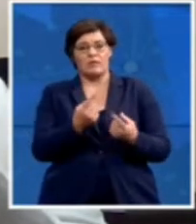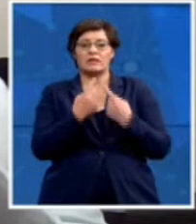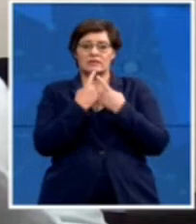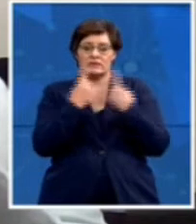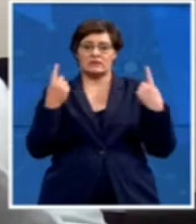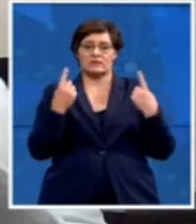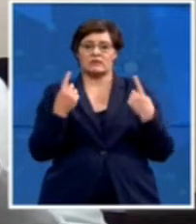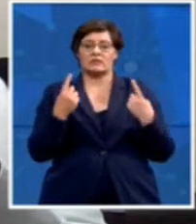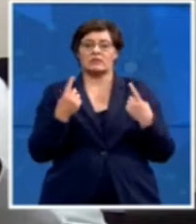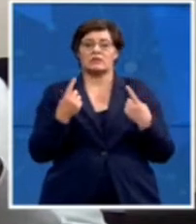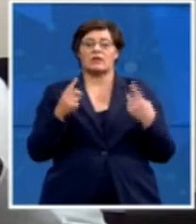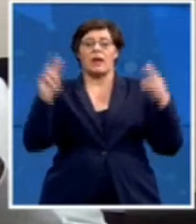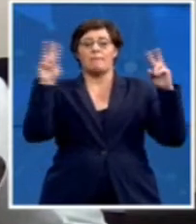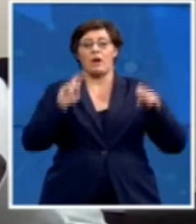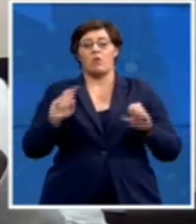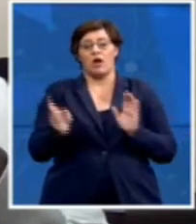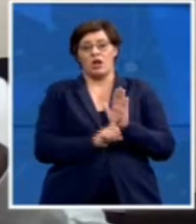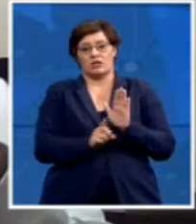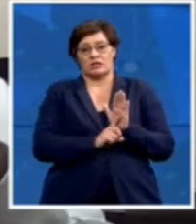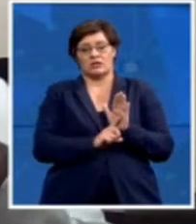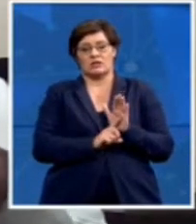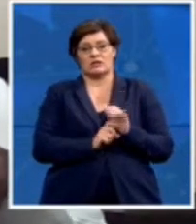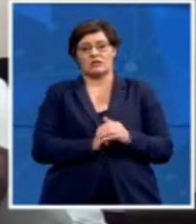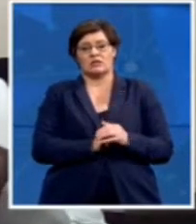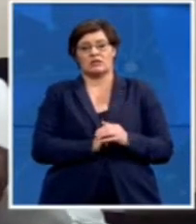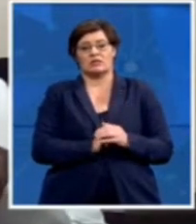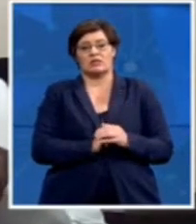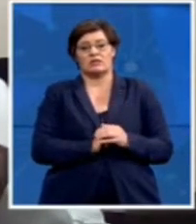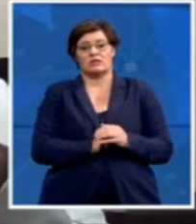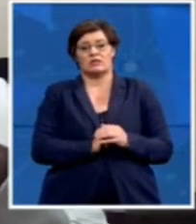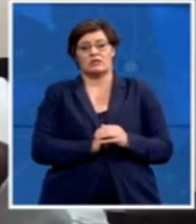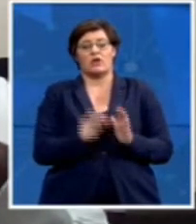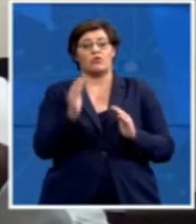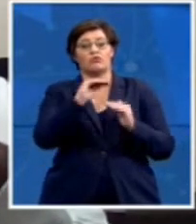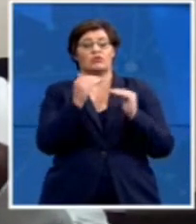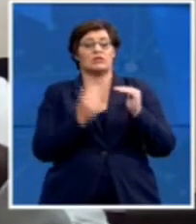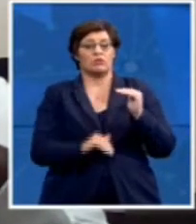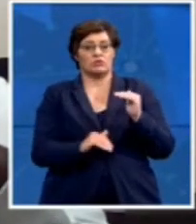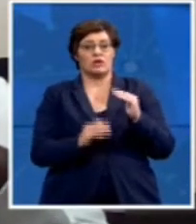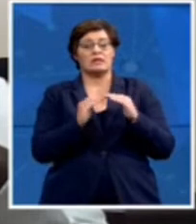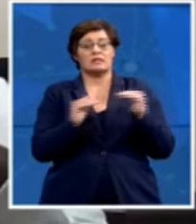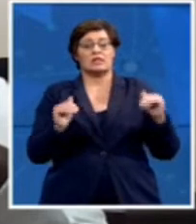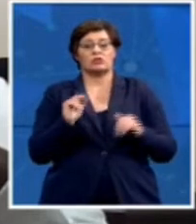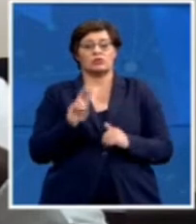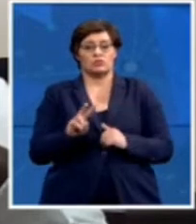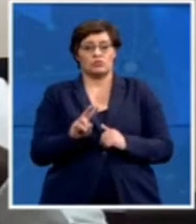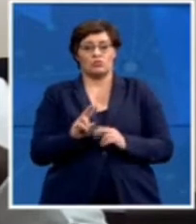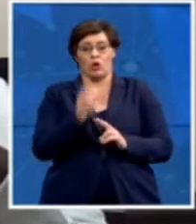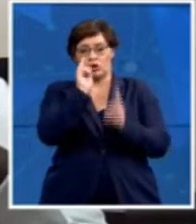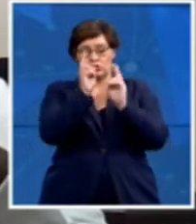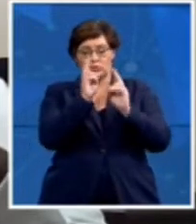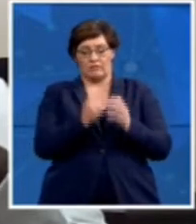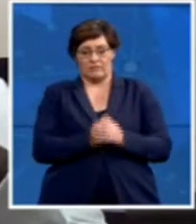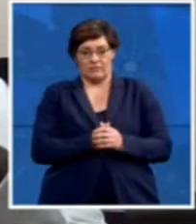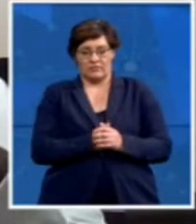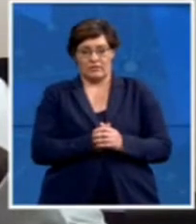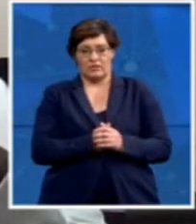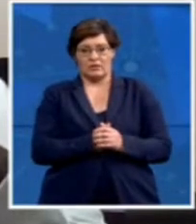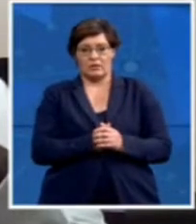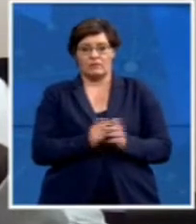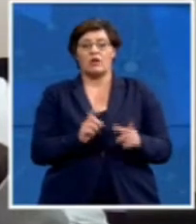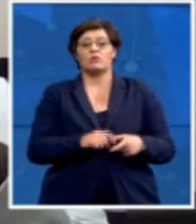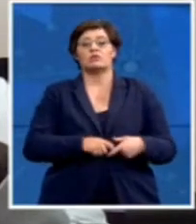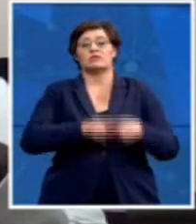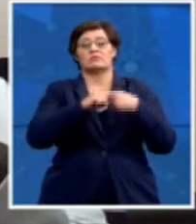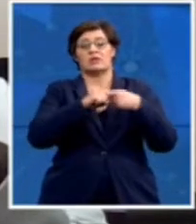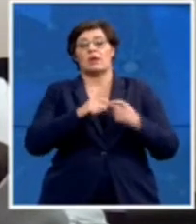load shedding will be reduced to stage 2 at 12 and will be suspended at 5 in the morning tomorrow, that is